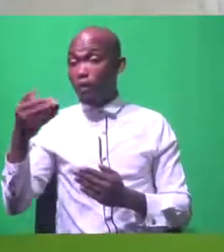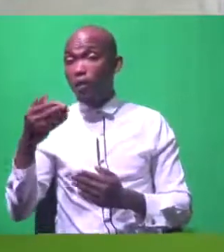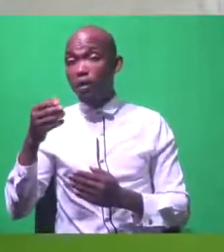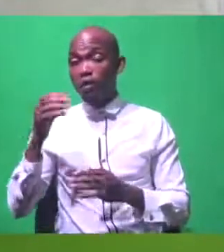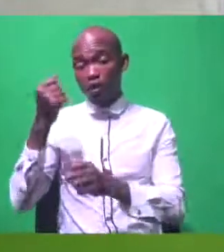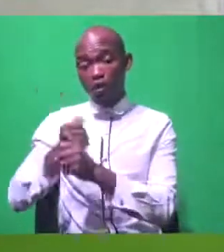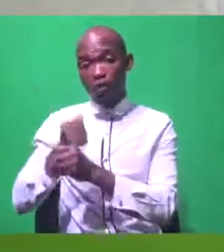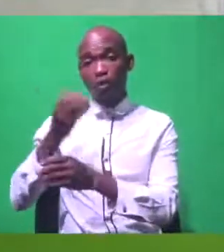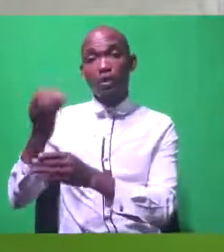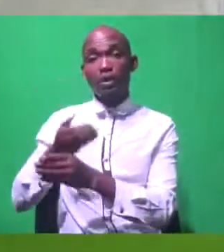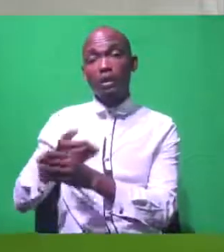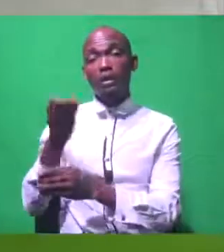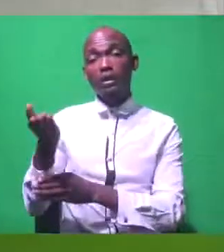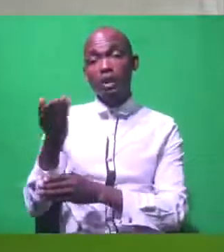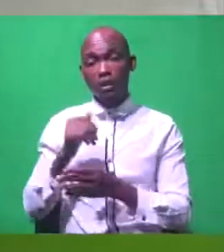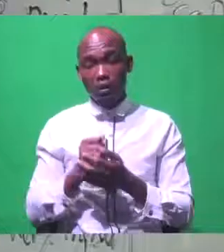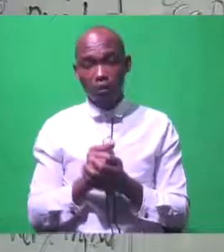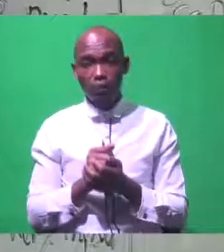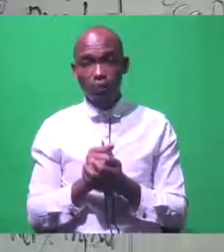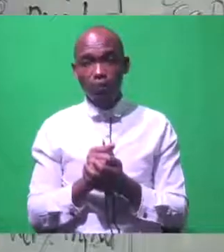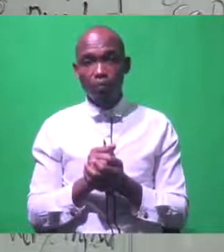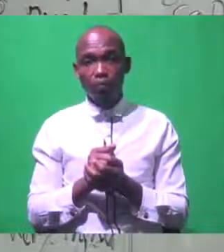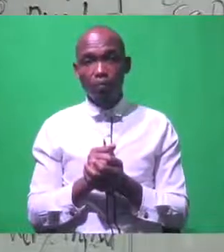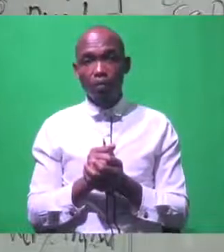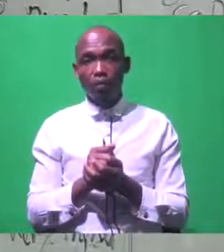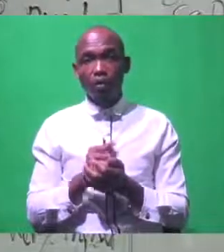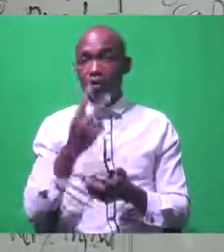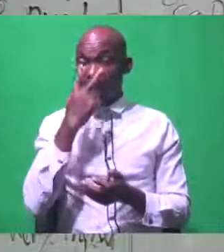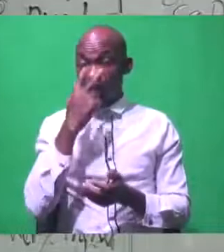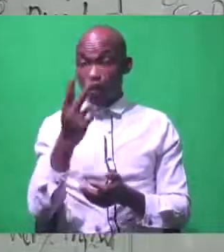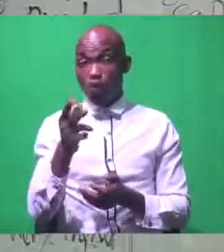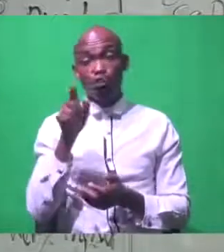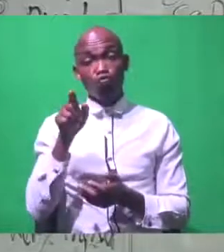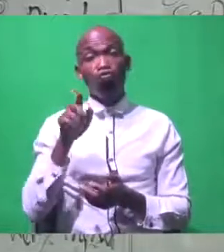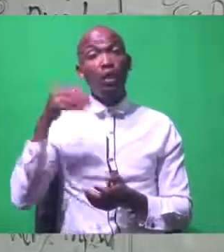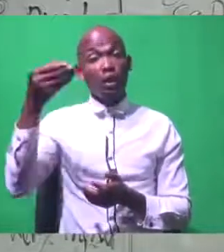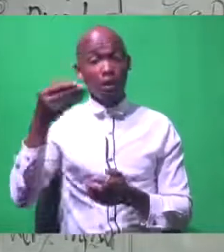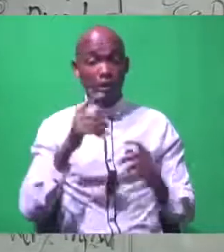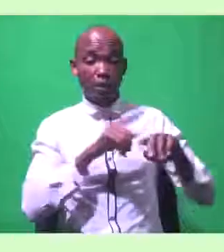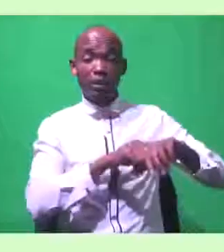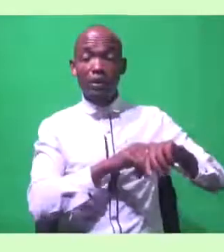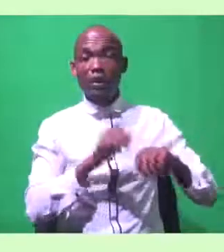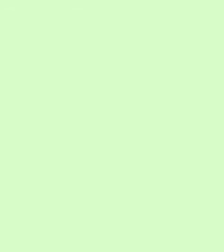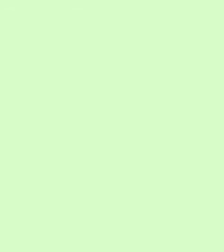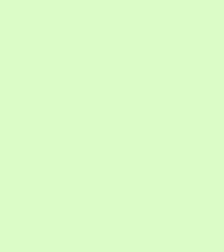exercise. See you next time. Goodbye.